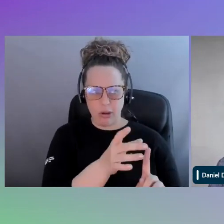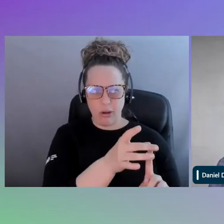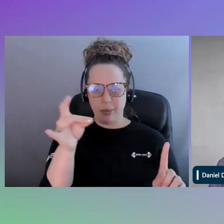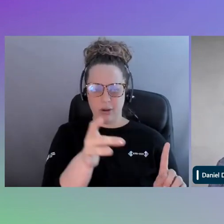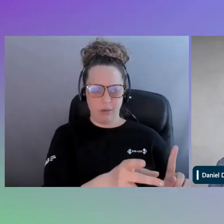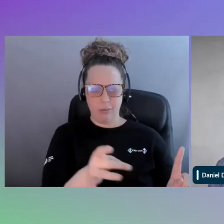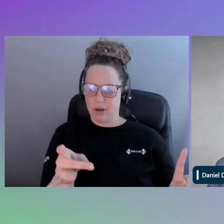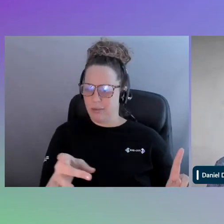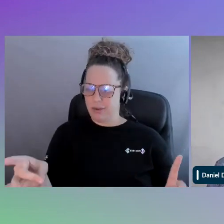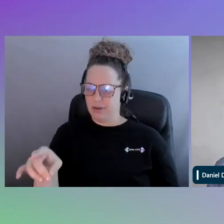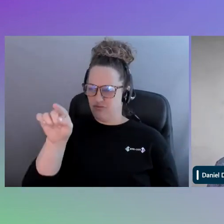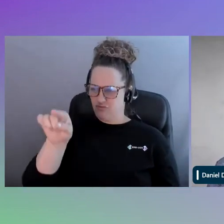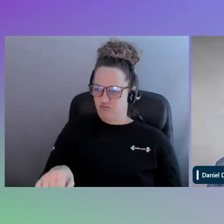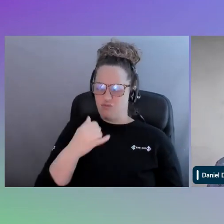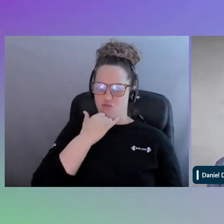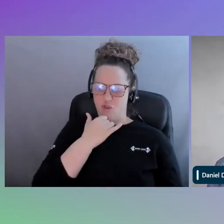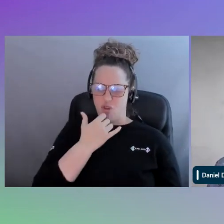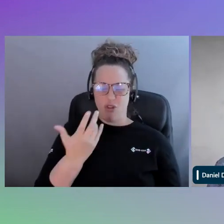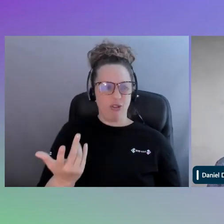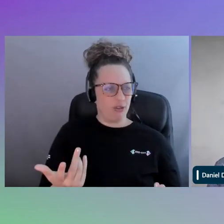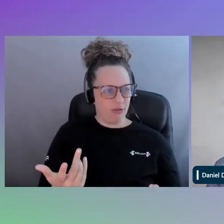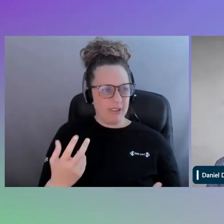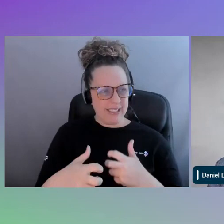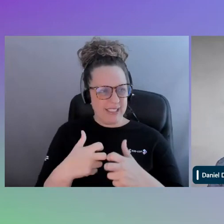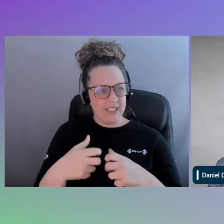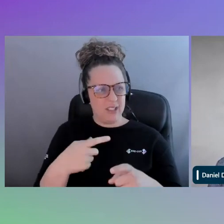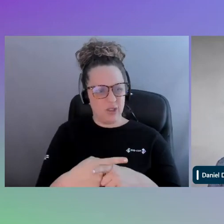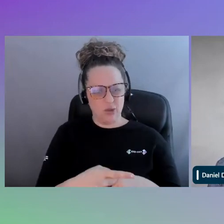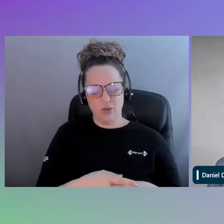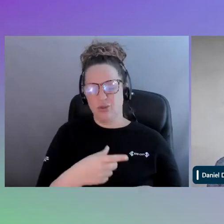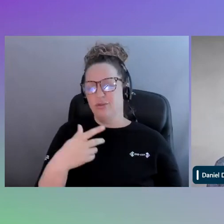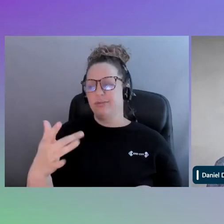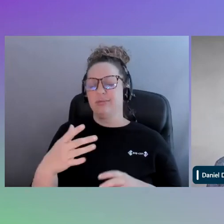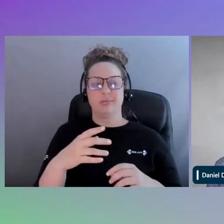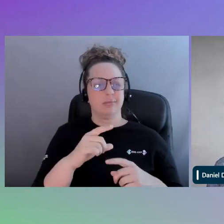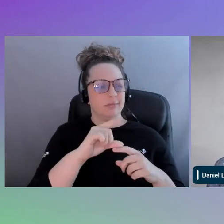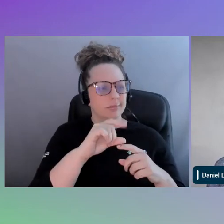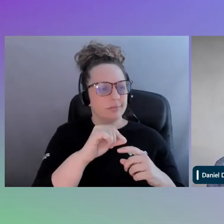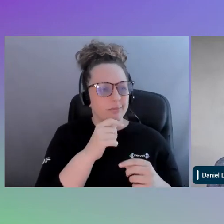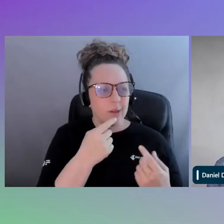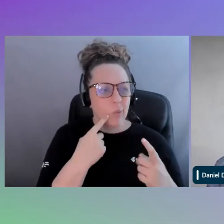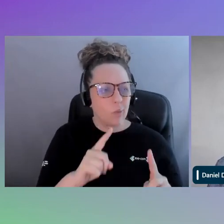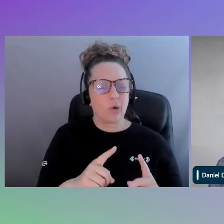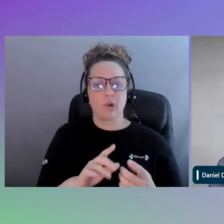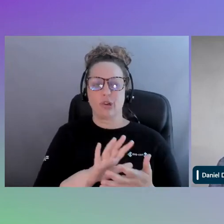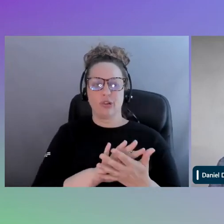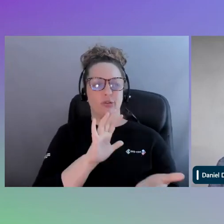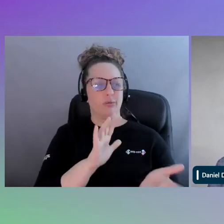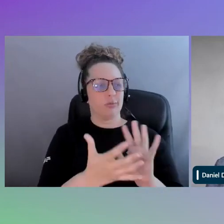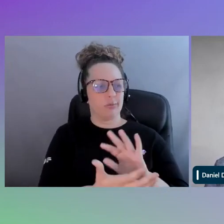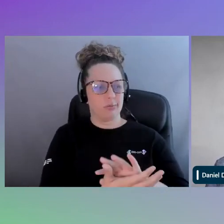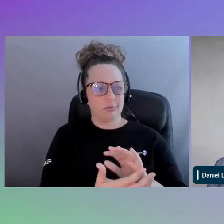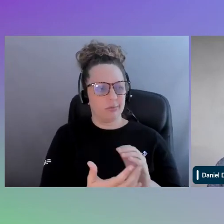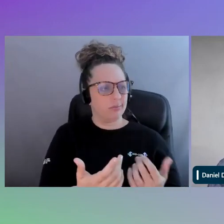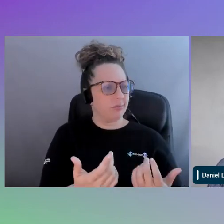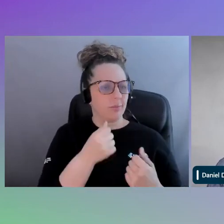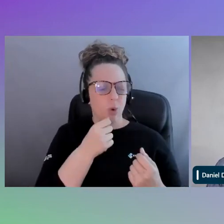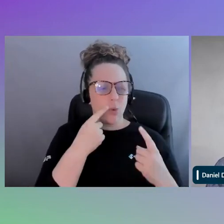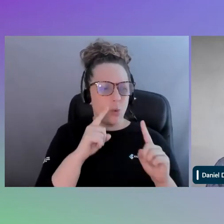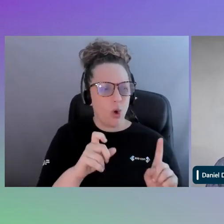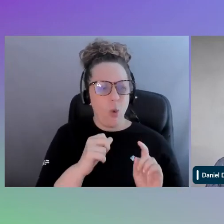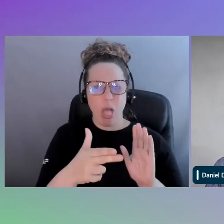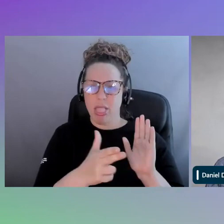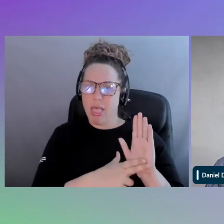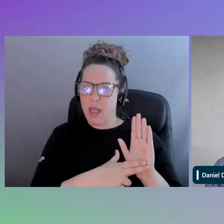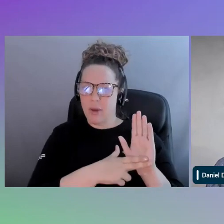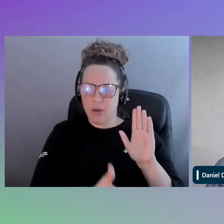type sizes, or color contrast failures, or elements that don't have a label. So that's pretty